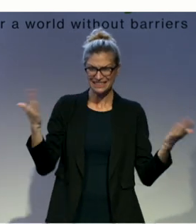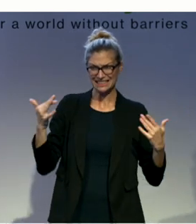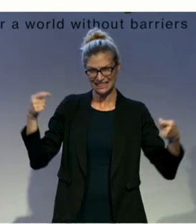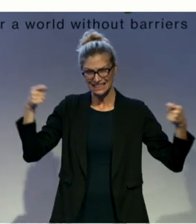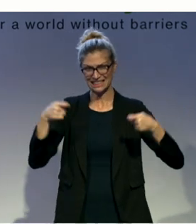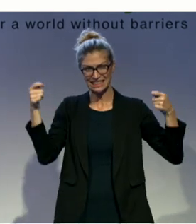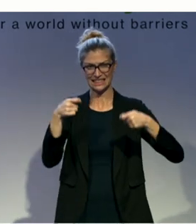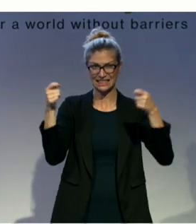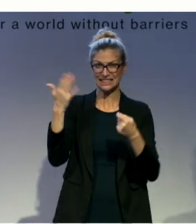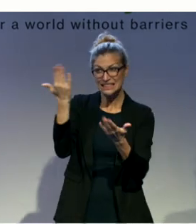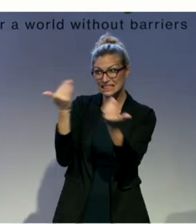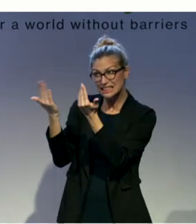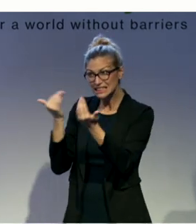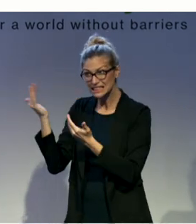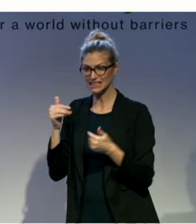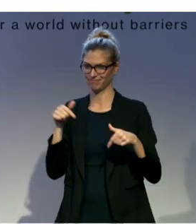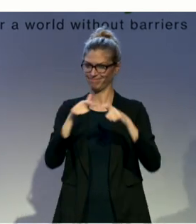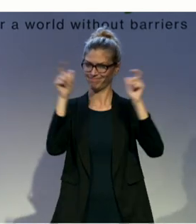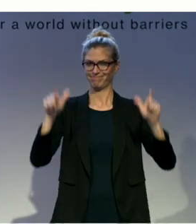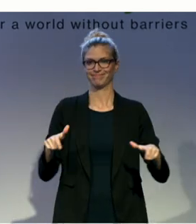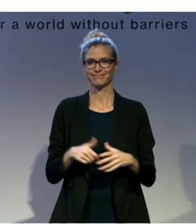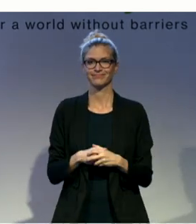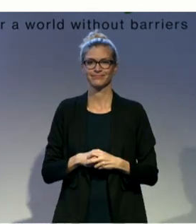We are most proud of the